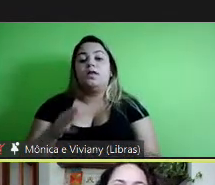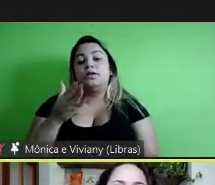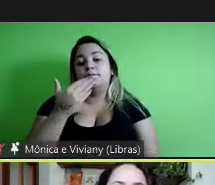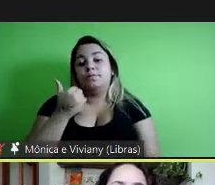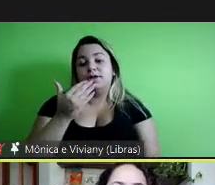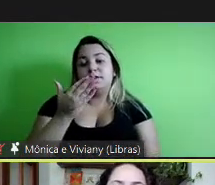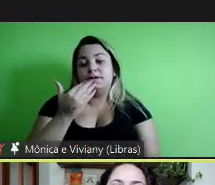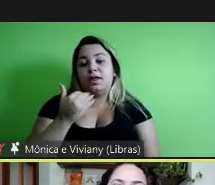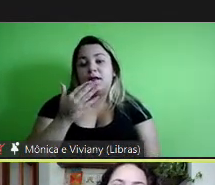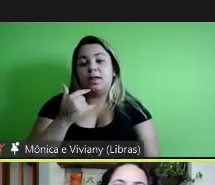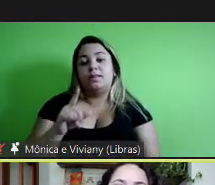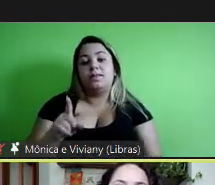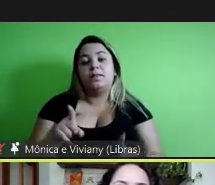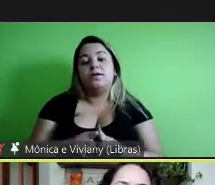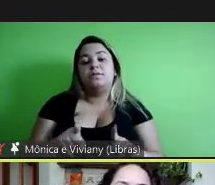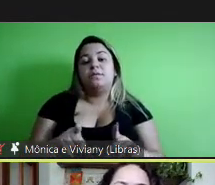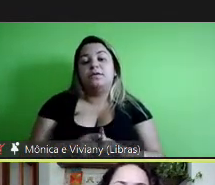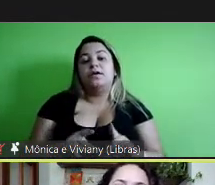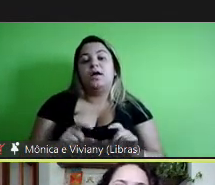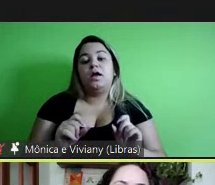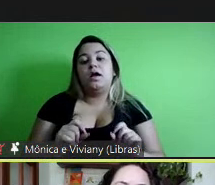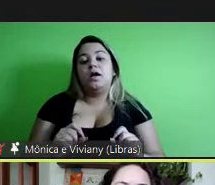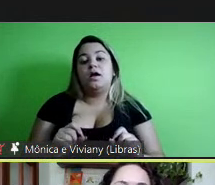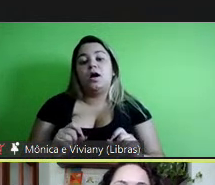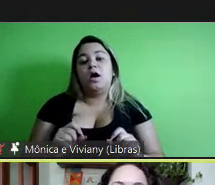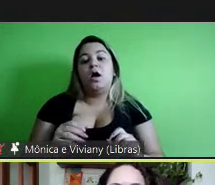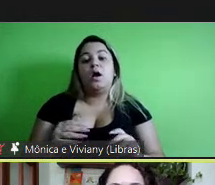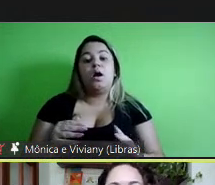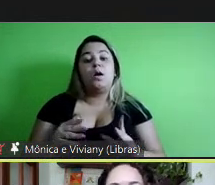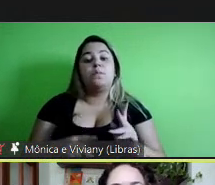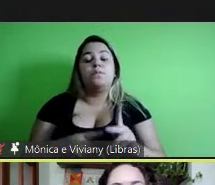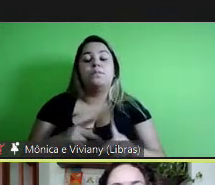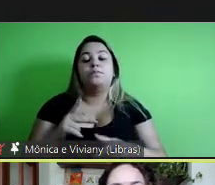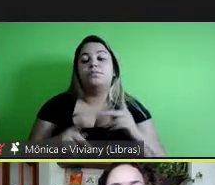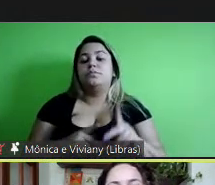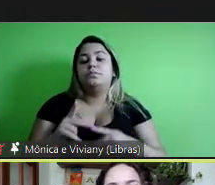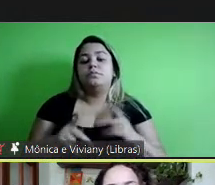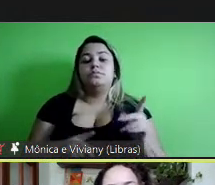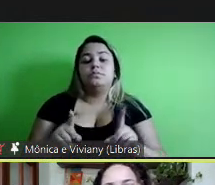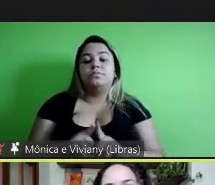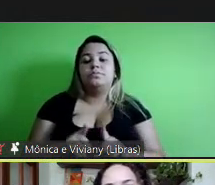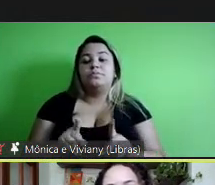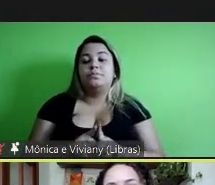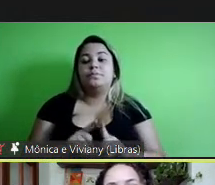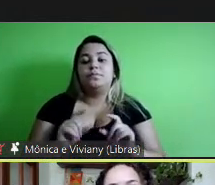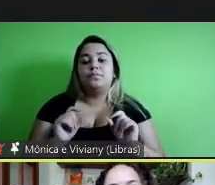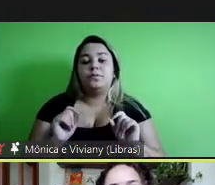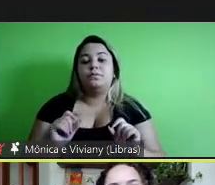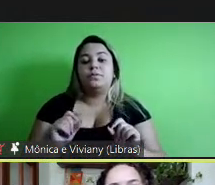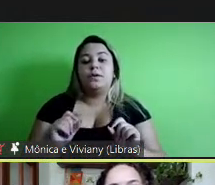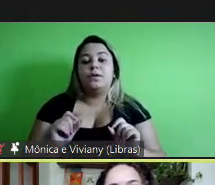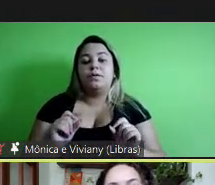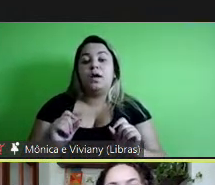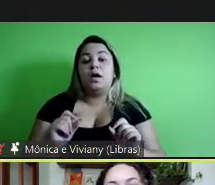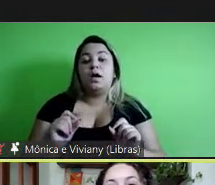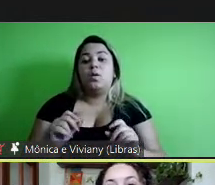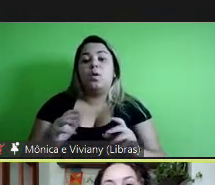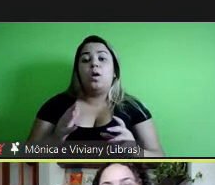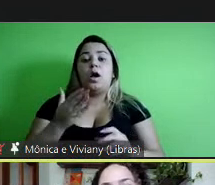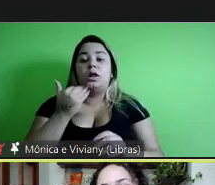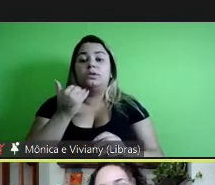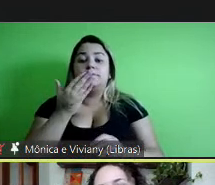in the food dimension that talks about the production, availability, commercialization, and the access to